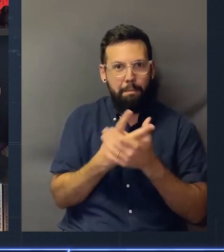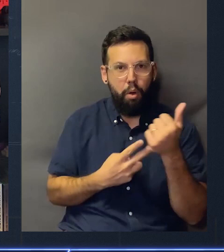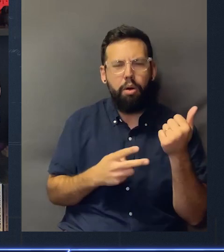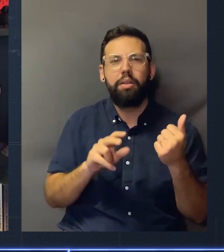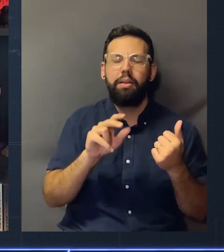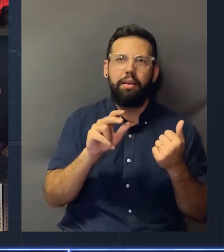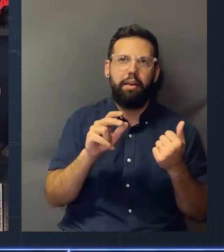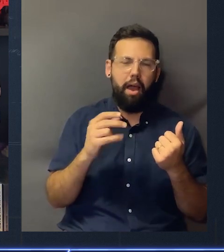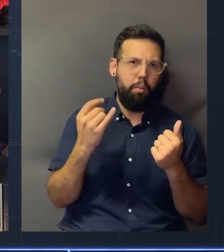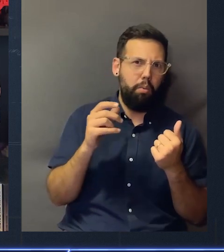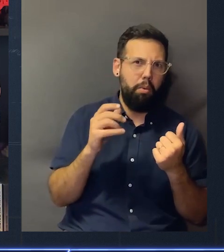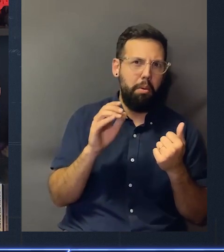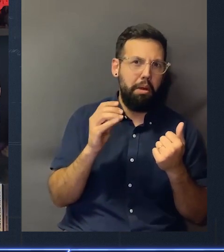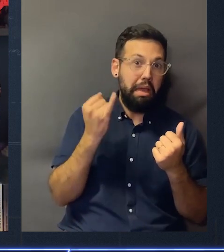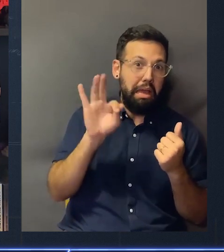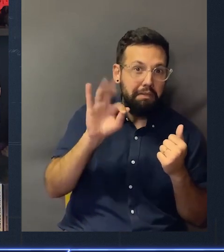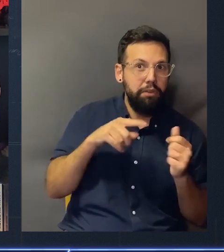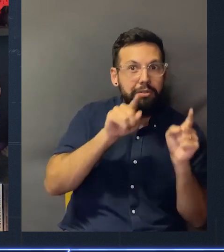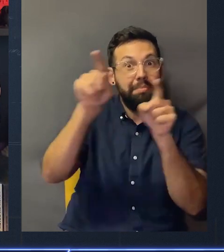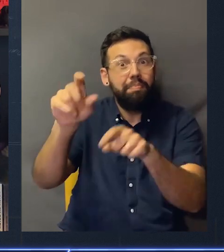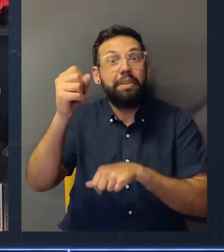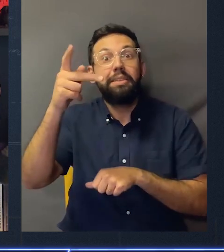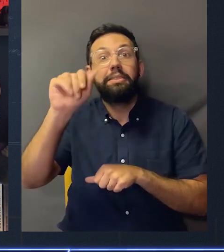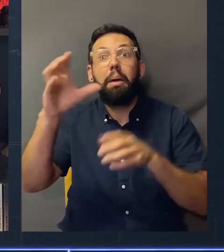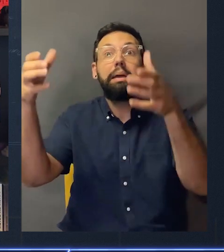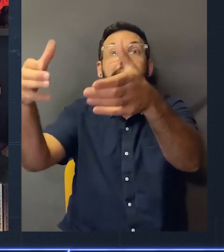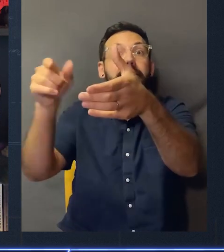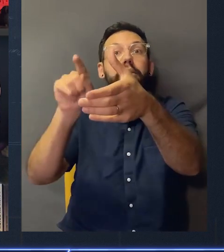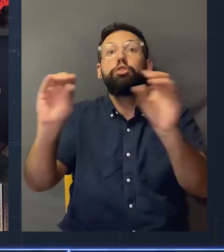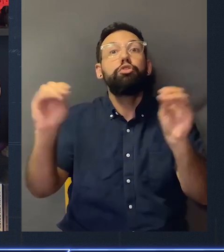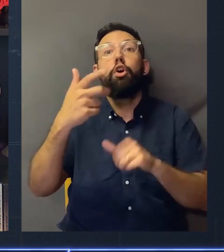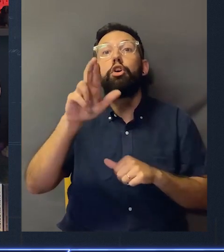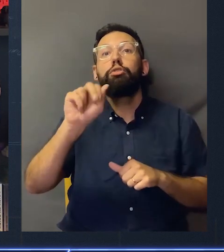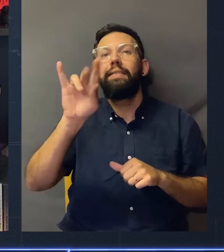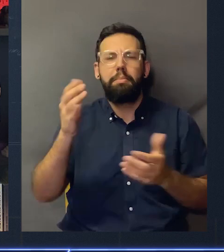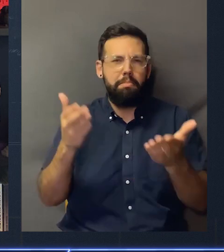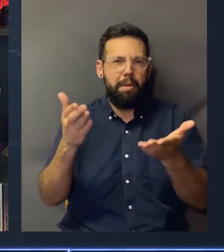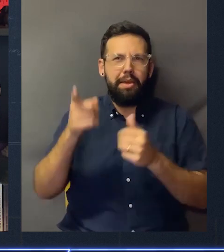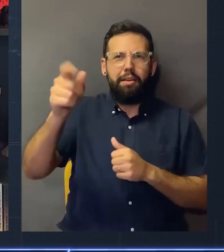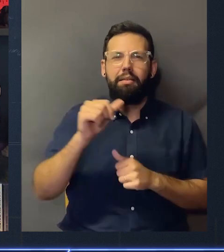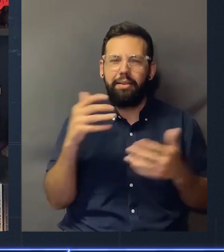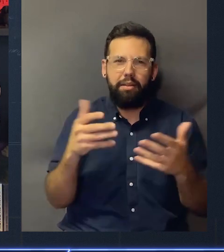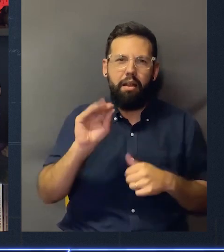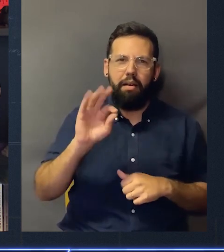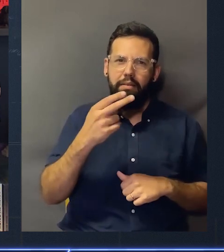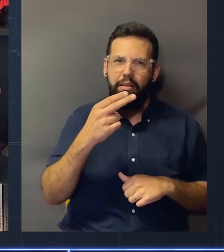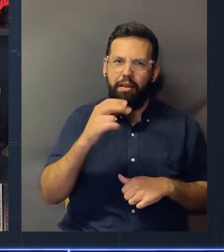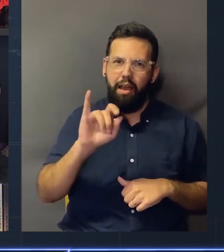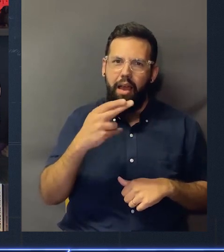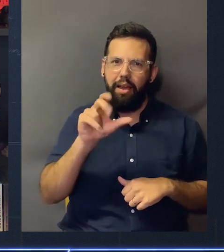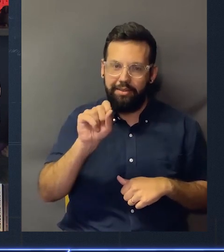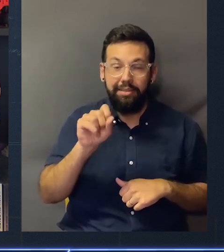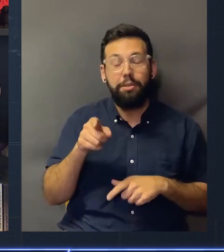suspect if I was in space in zero gravity, I might not have that fear of heights. So